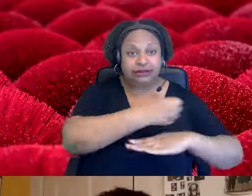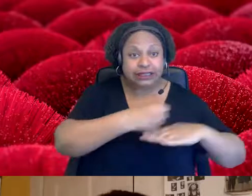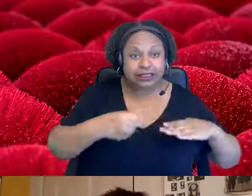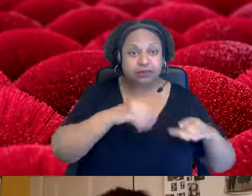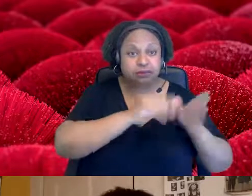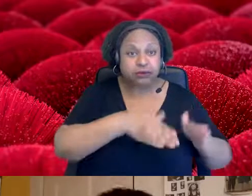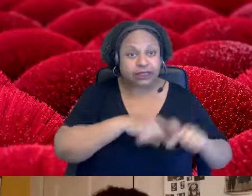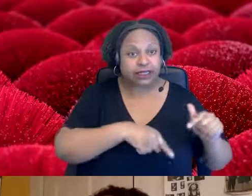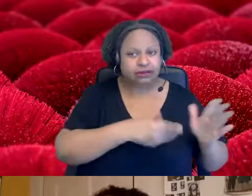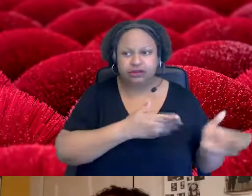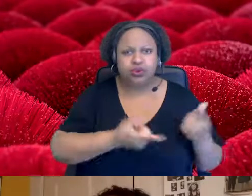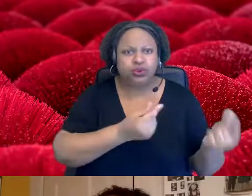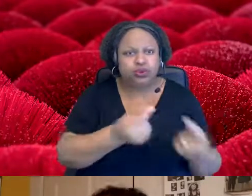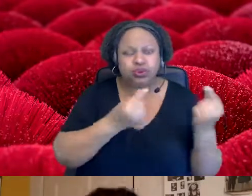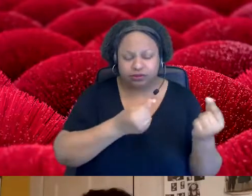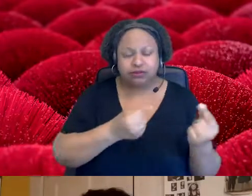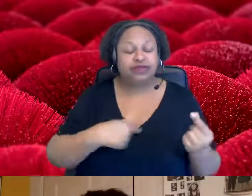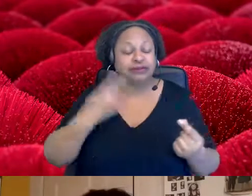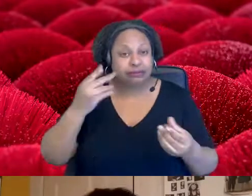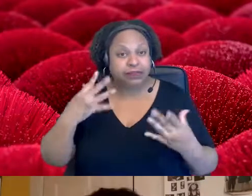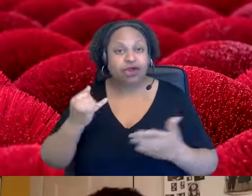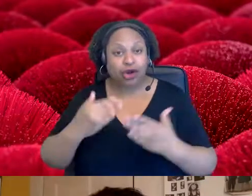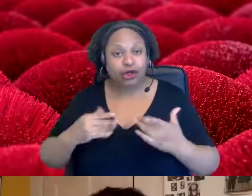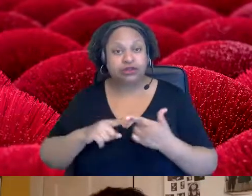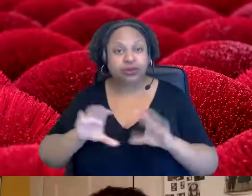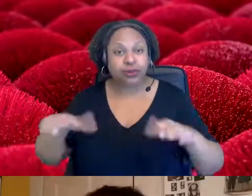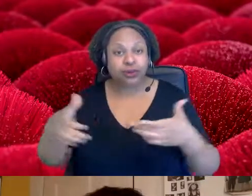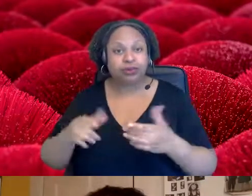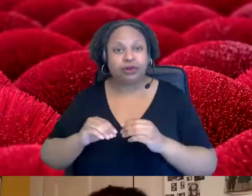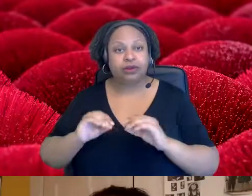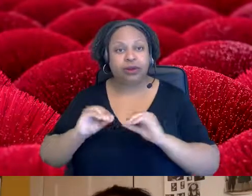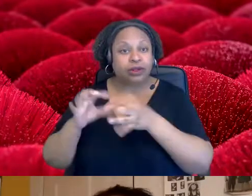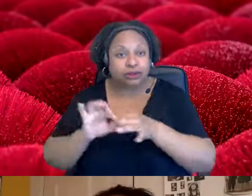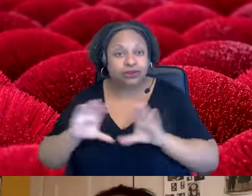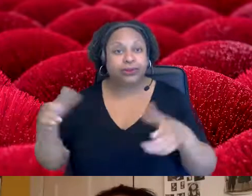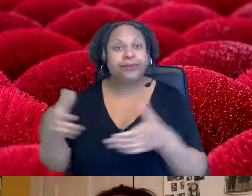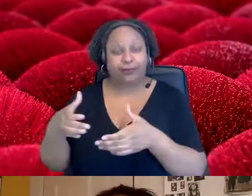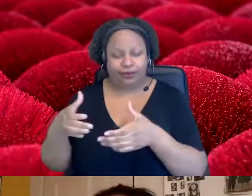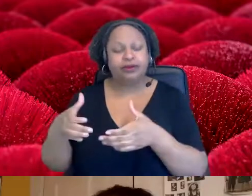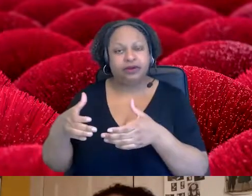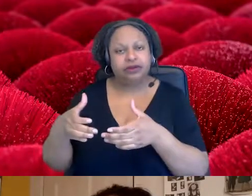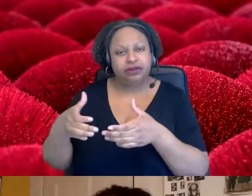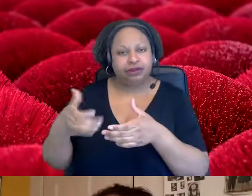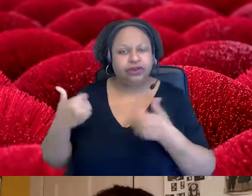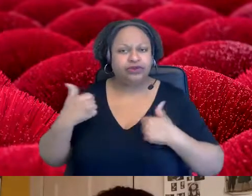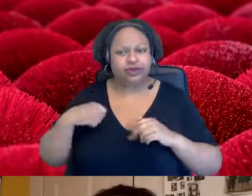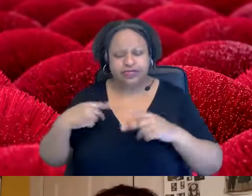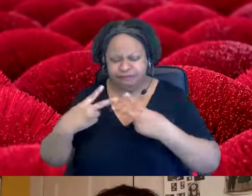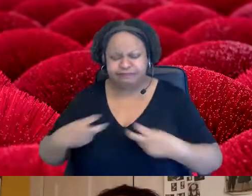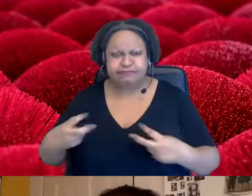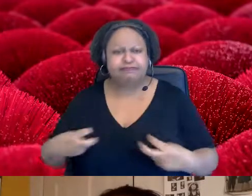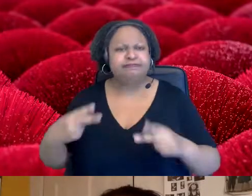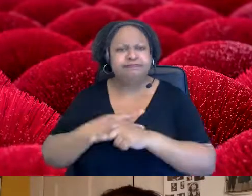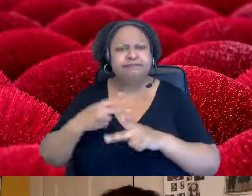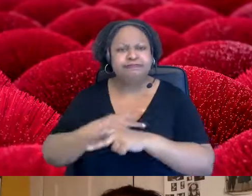groups, organizations, and artists try to answer that question and try to connect with their immediate local communities